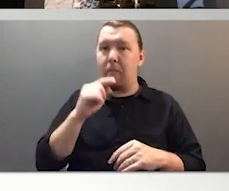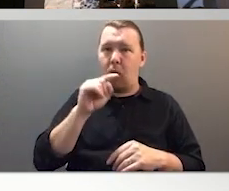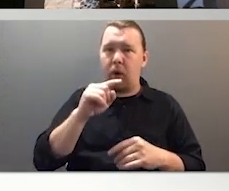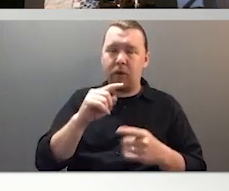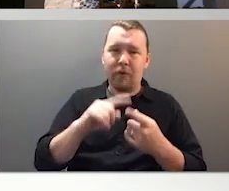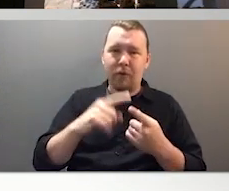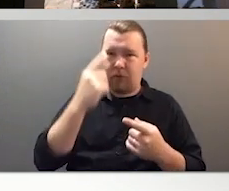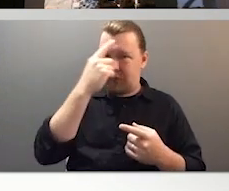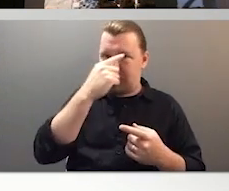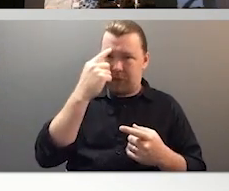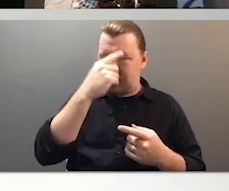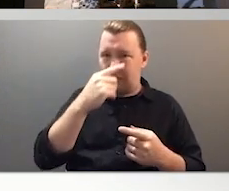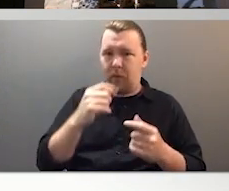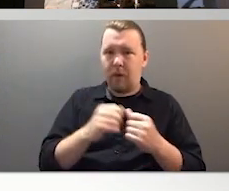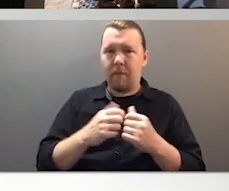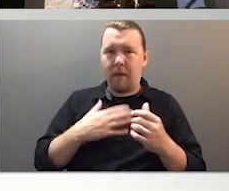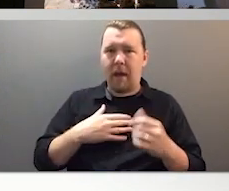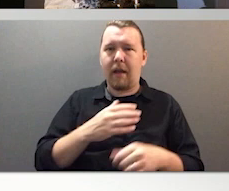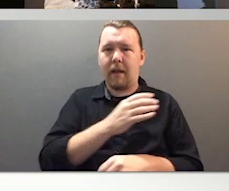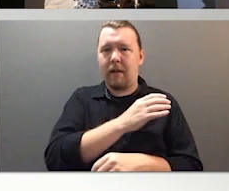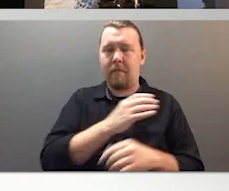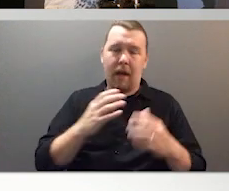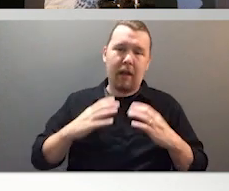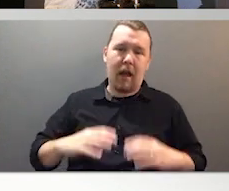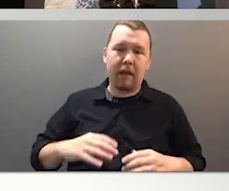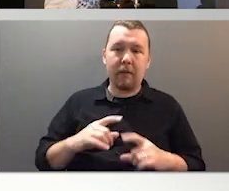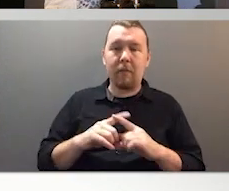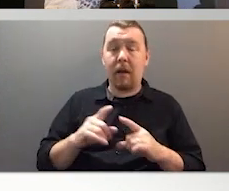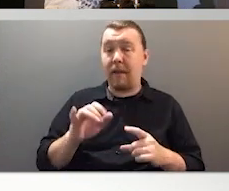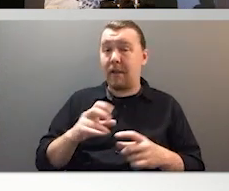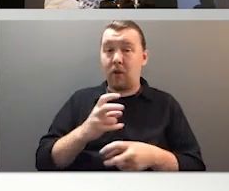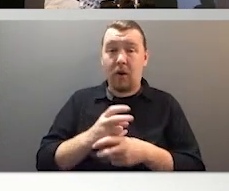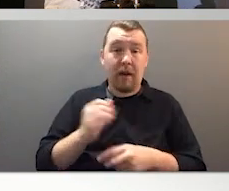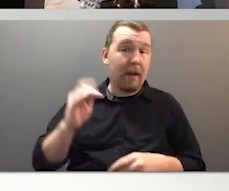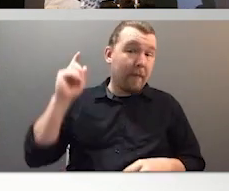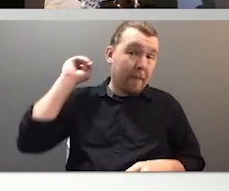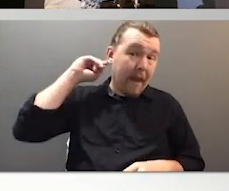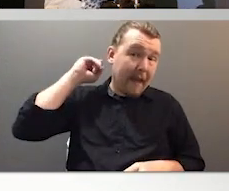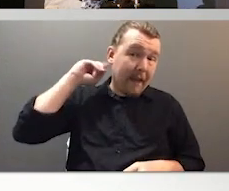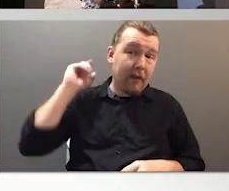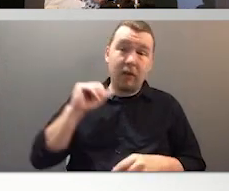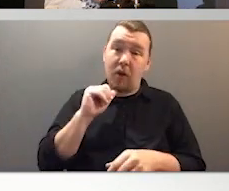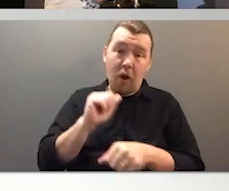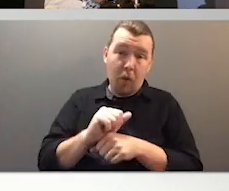it's really hard to bring it up here if back here is not working.